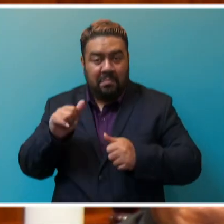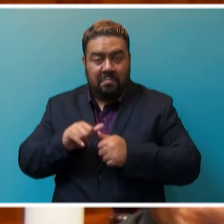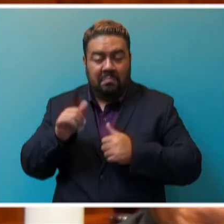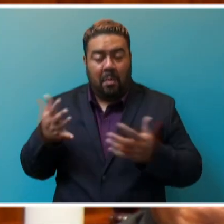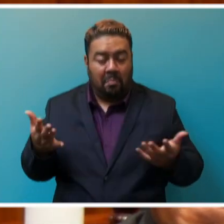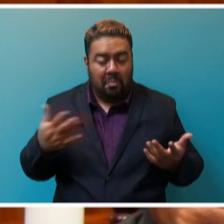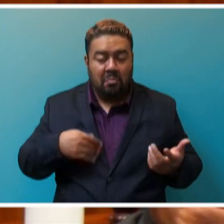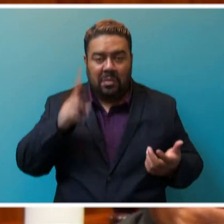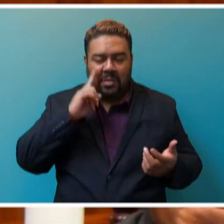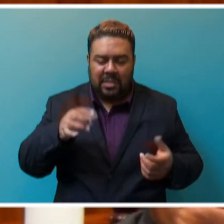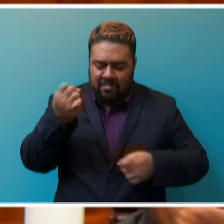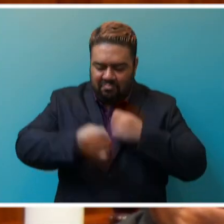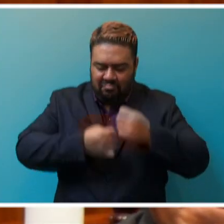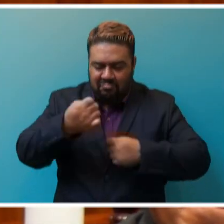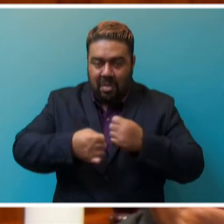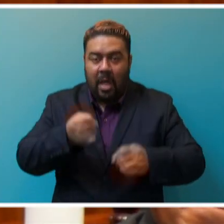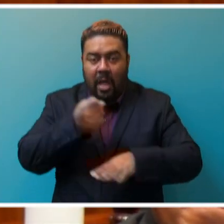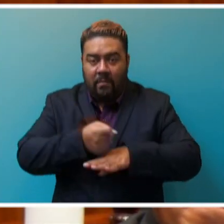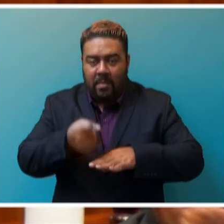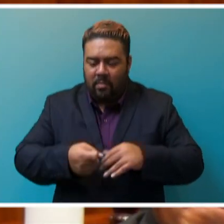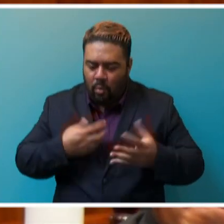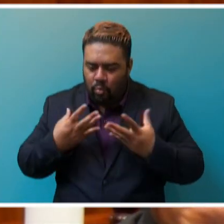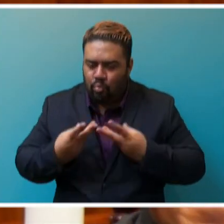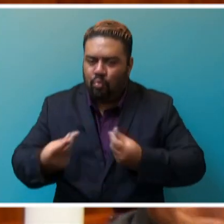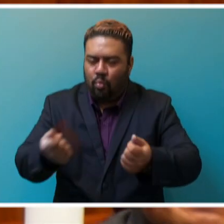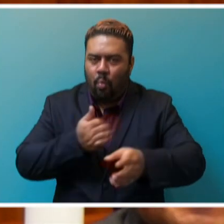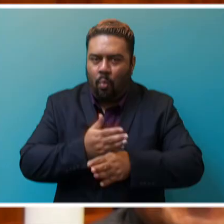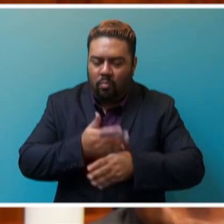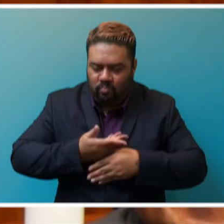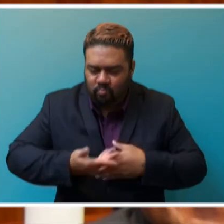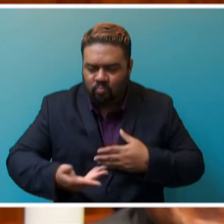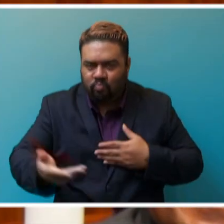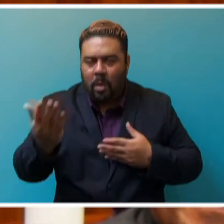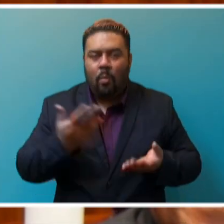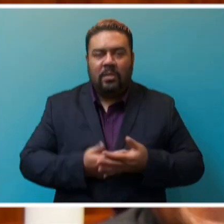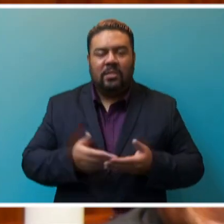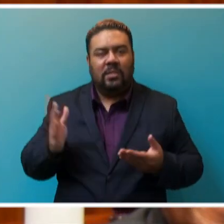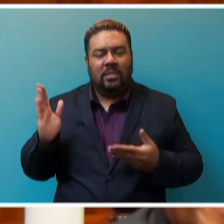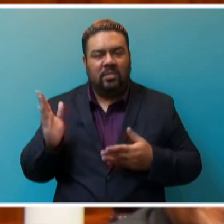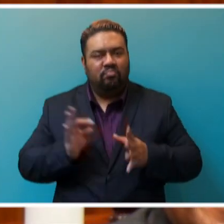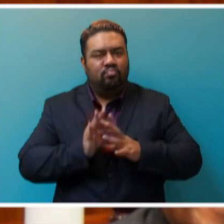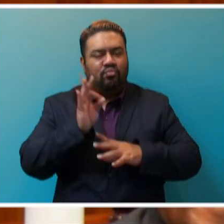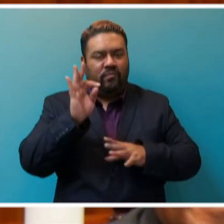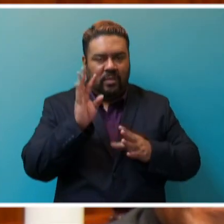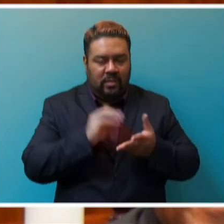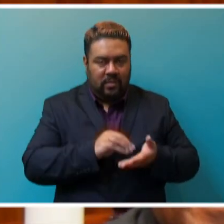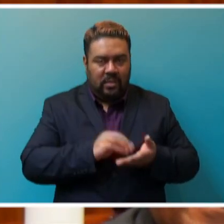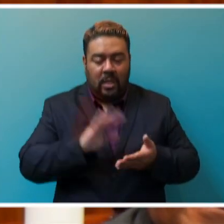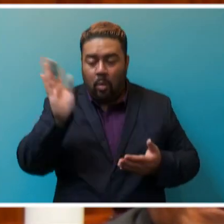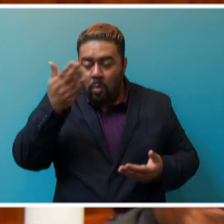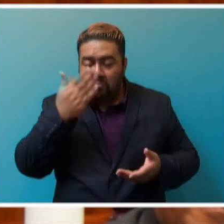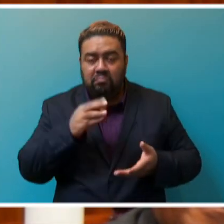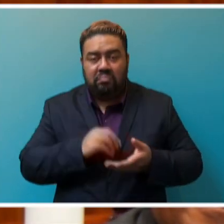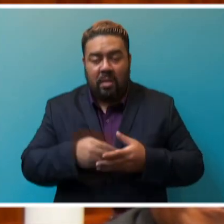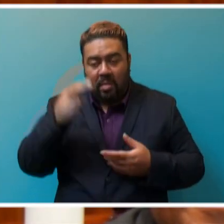the entire machinery of government operates more efficiently, delivering improved services and outcomes for the public and the